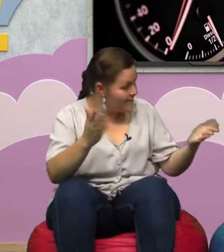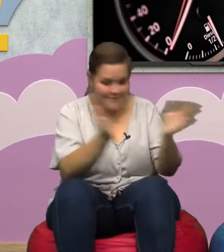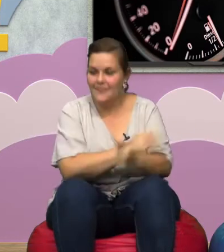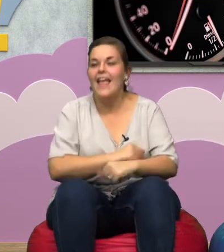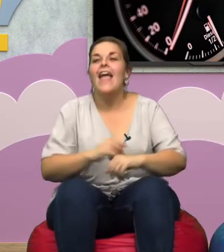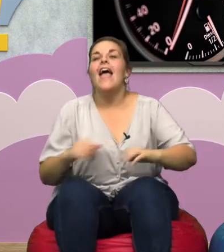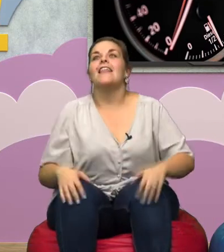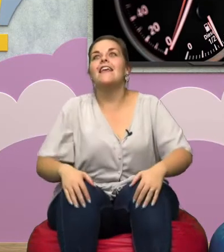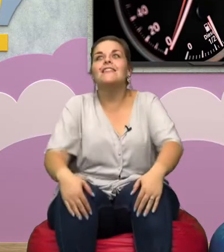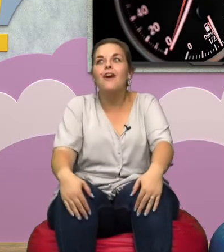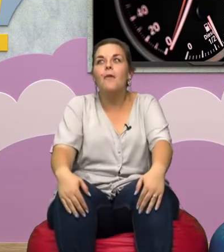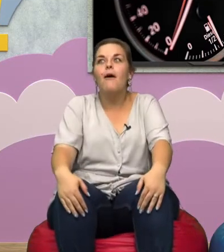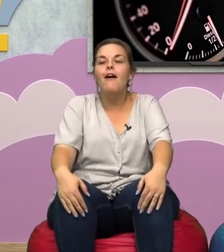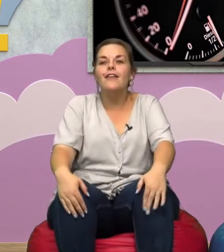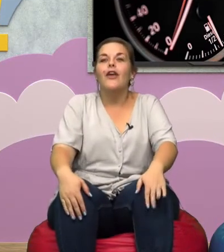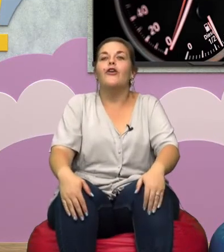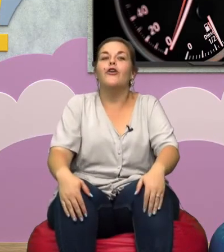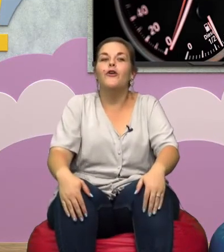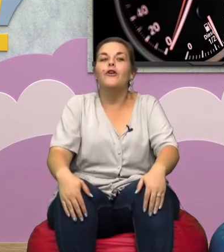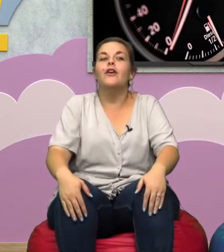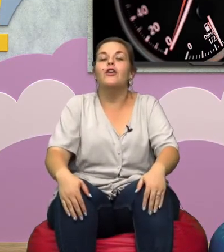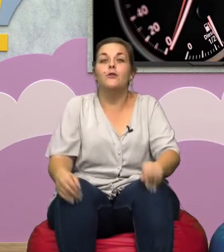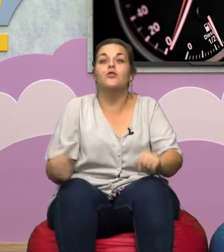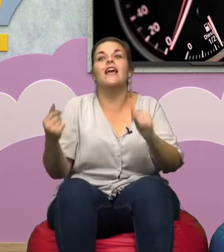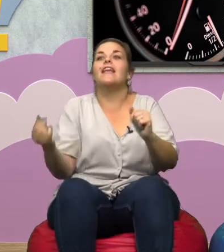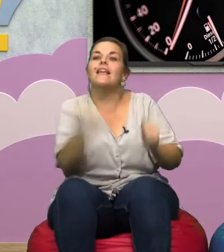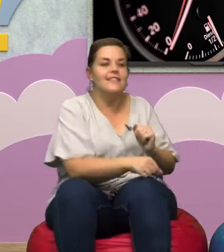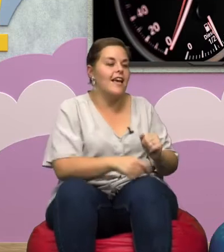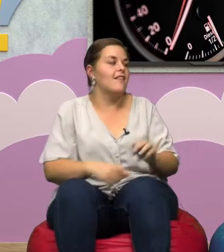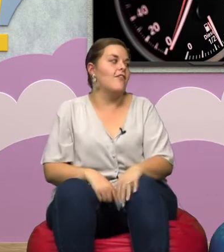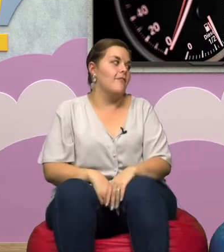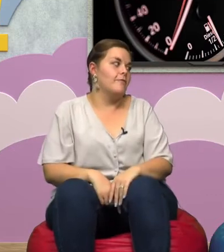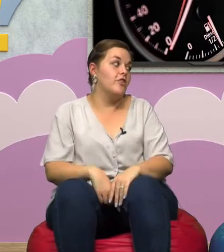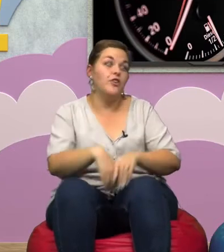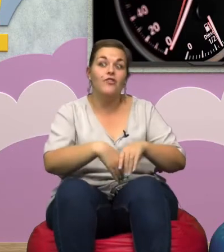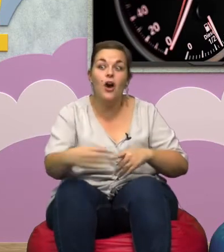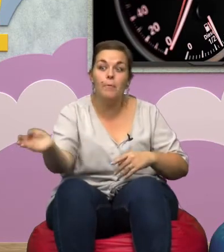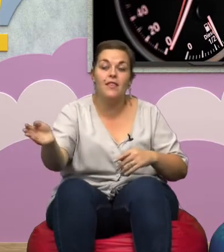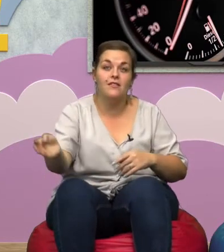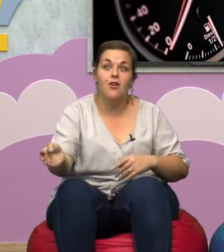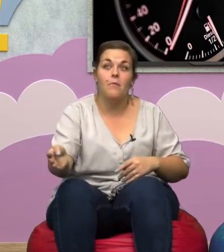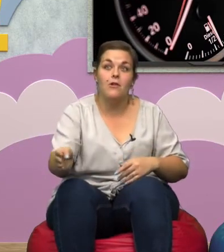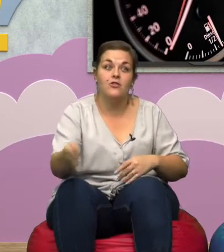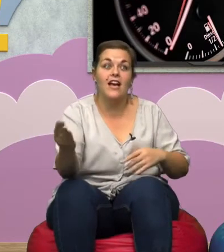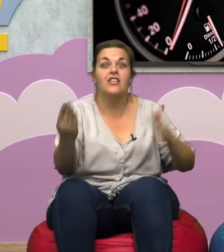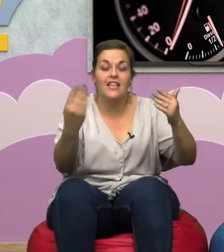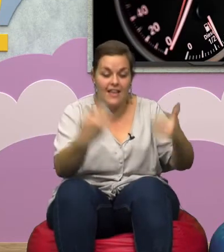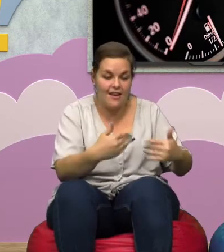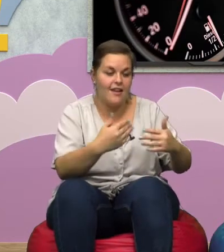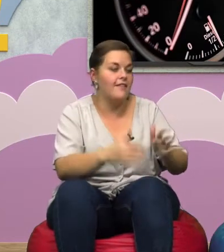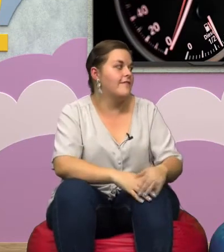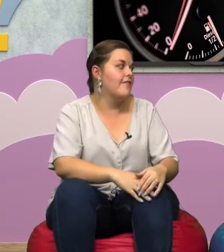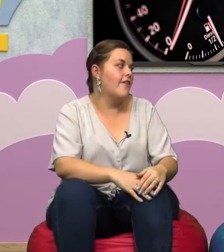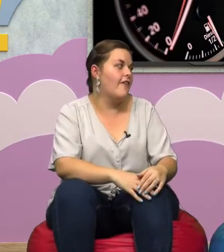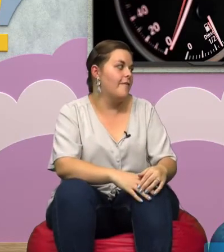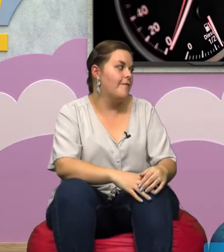And this car part you used to get inside the car so you need to open this car part to actually get